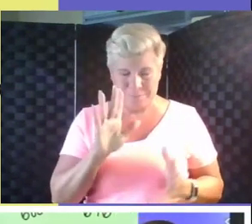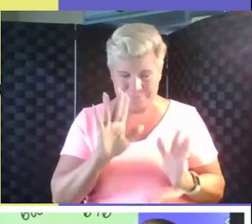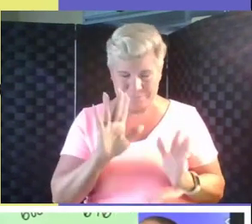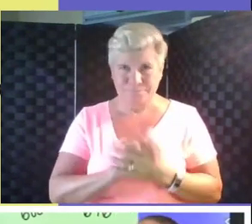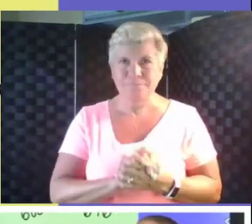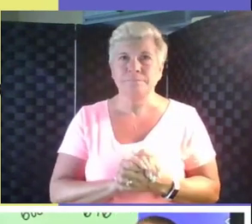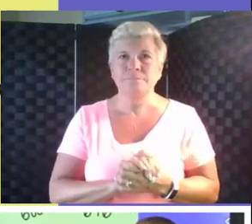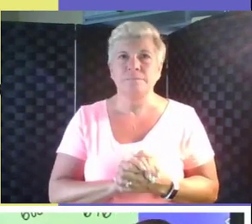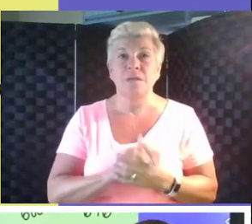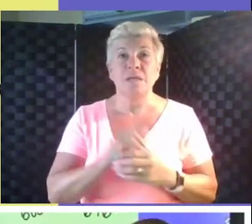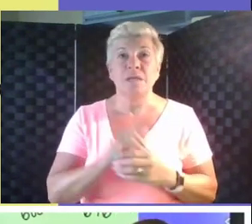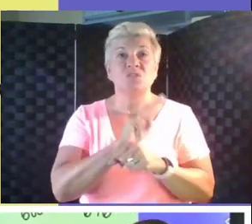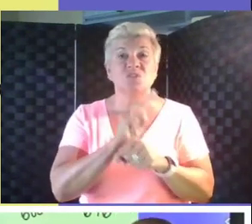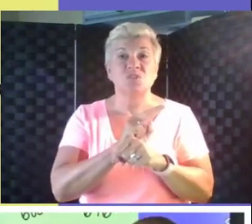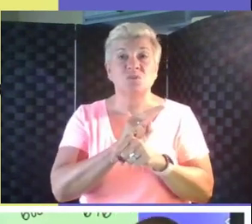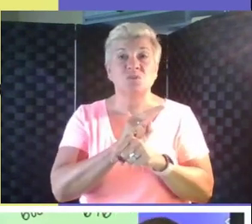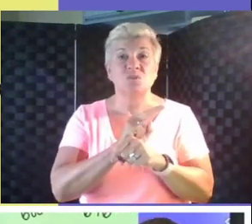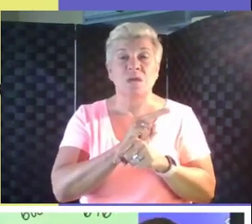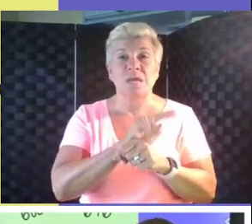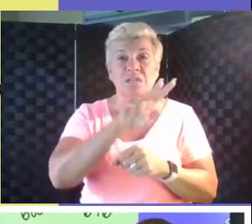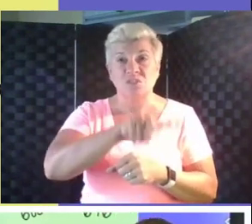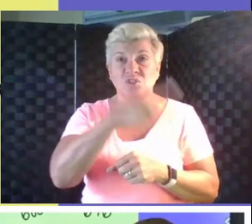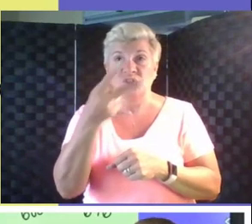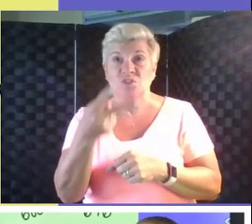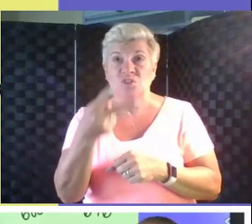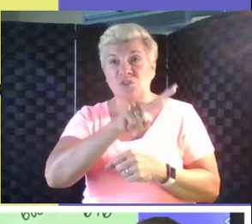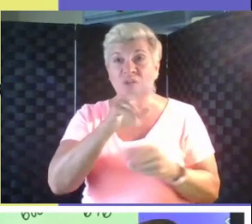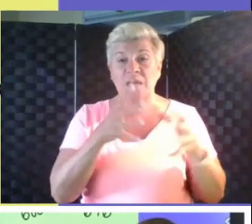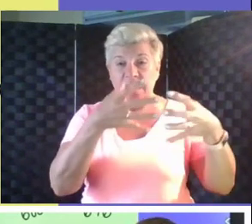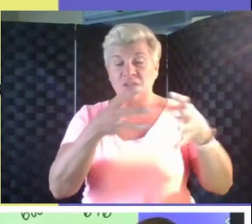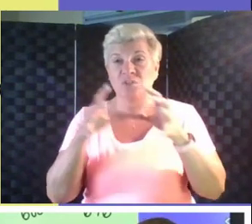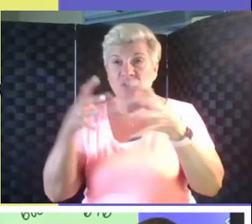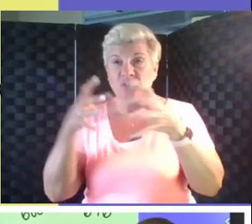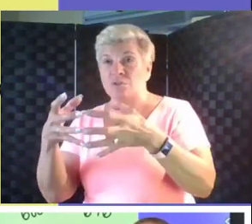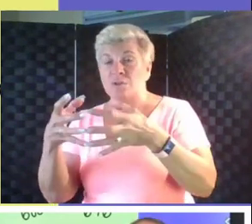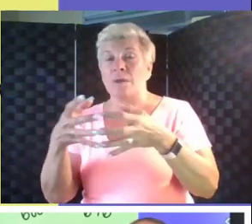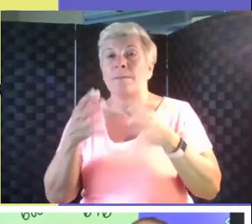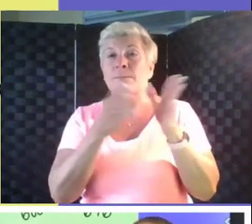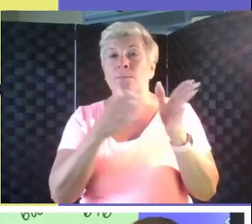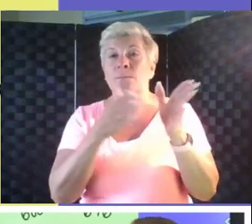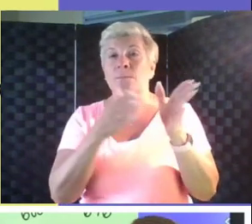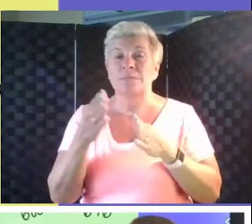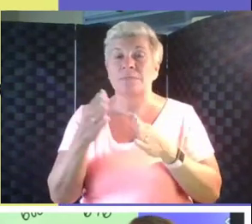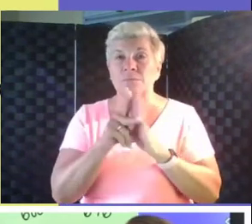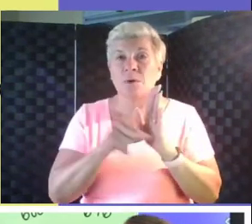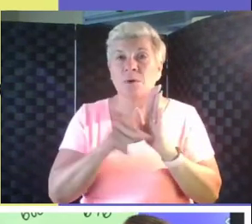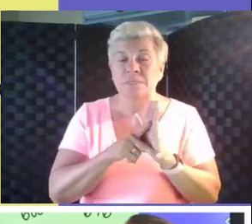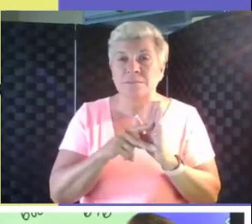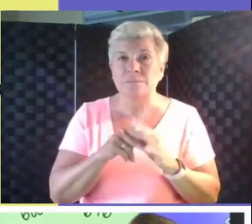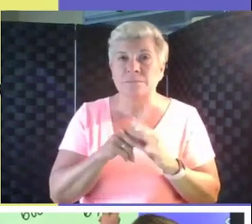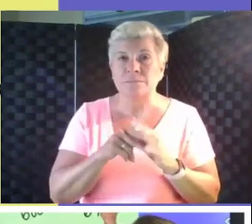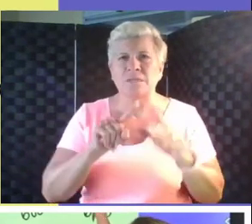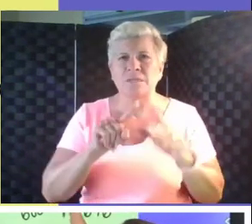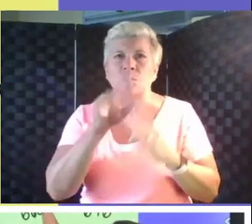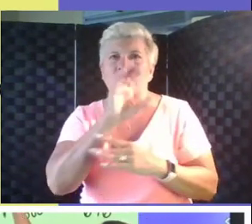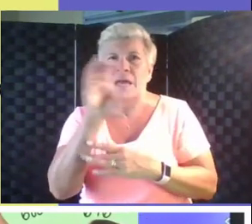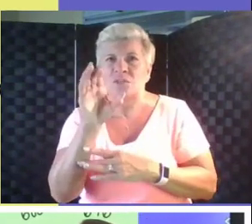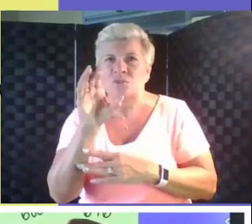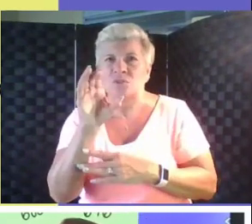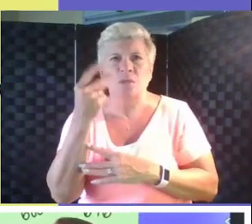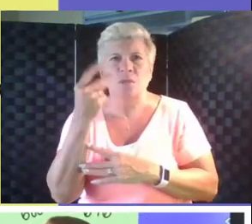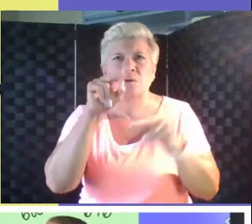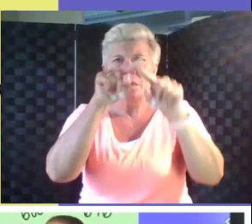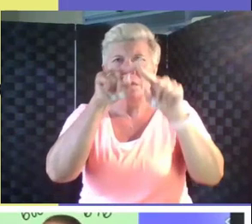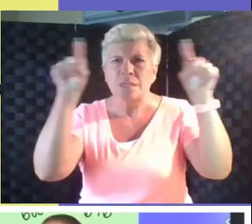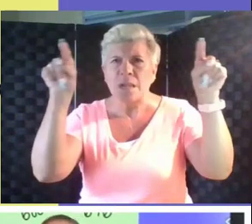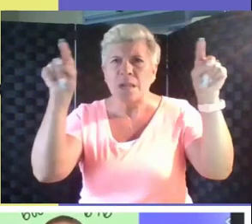Okay, let's use our commutative and associative properties and let's put all these numbers together. Let's start with our hundreds. So when I look across the